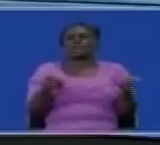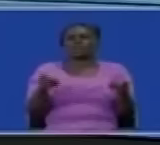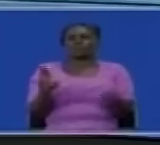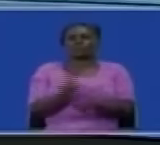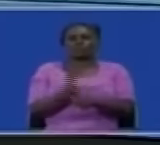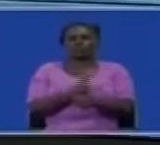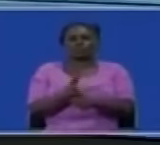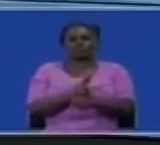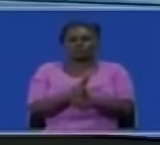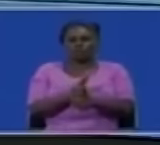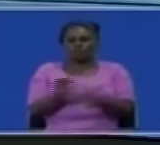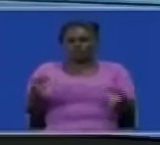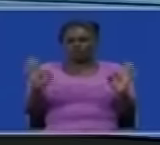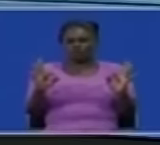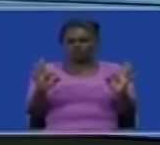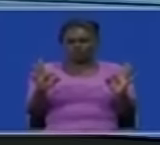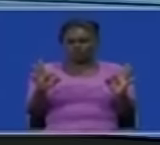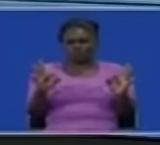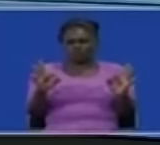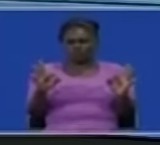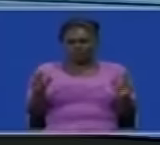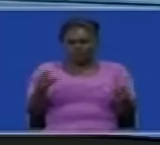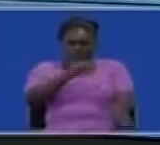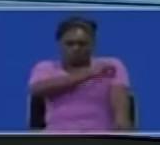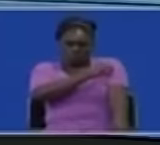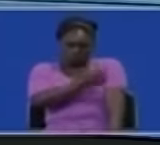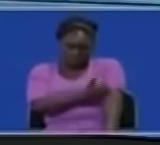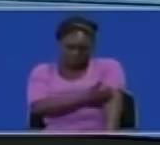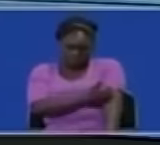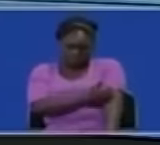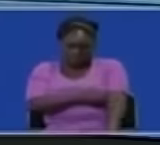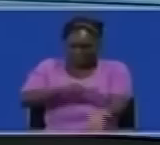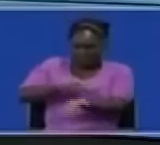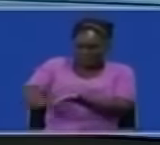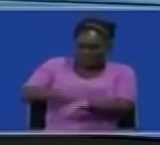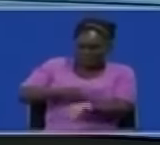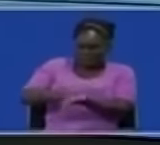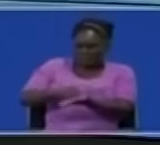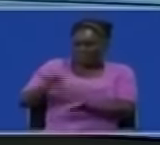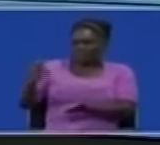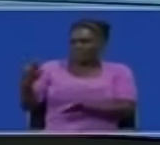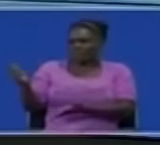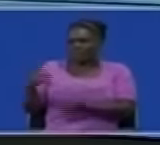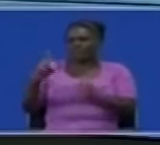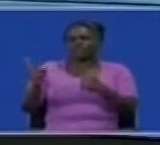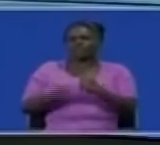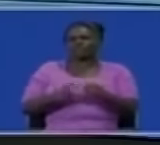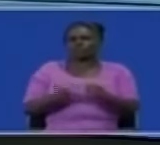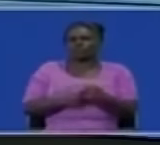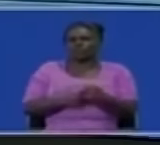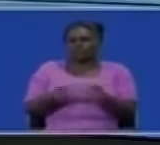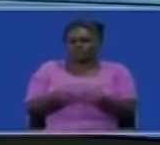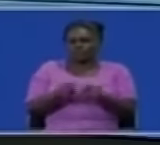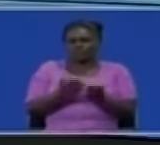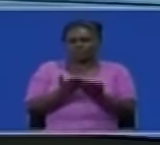various election officials. Now, of course, they were supposed to authorize the ballot printing by the 3rd of July, and the